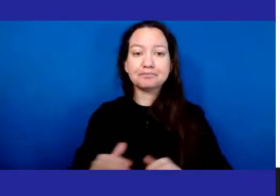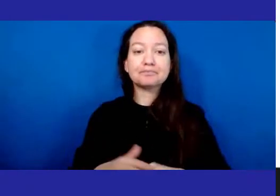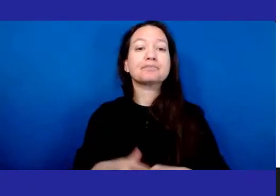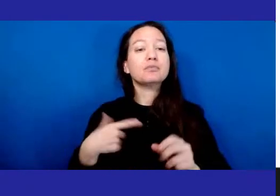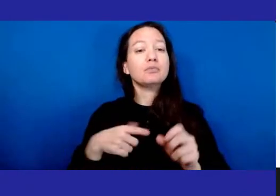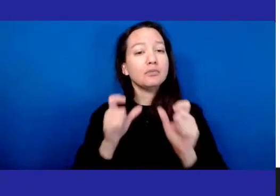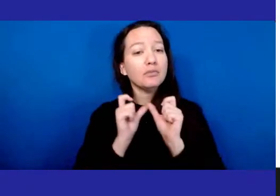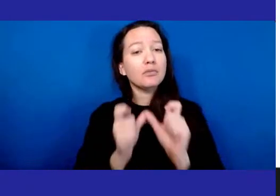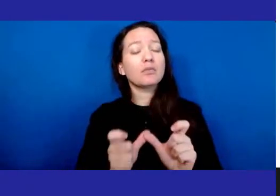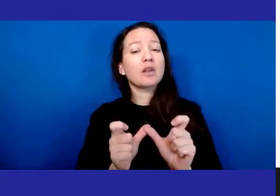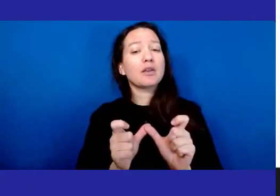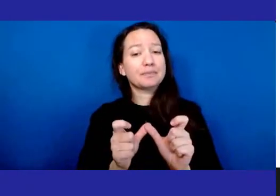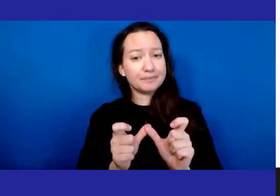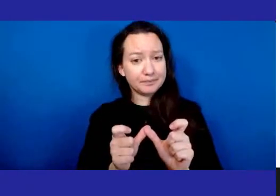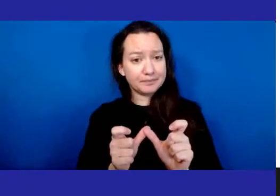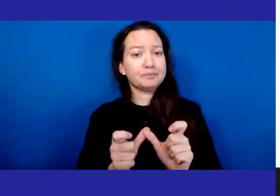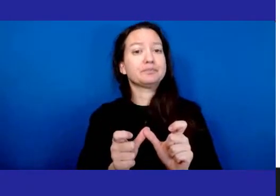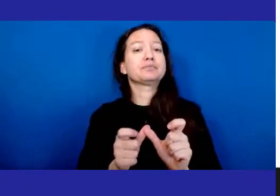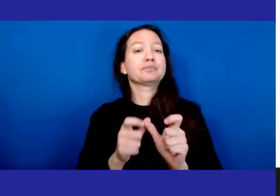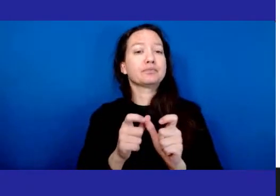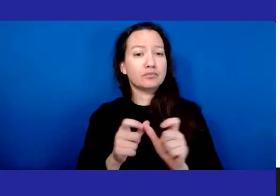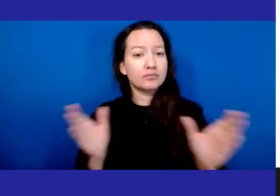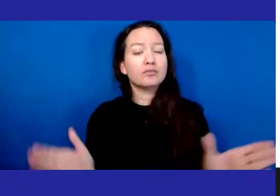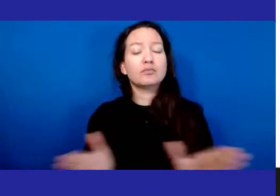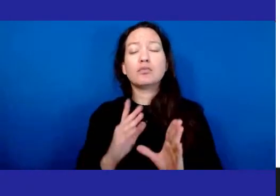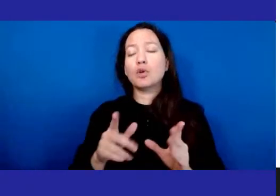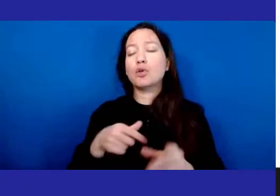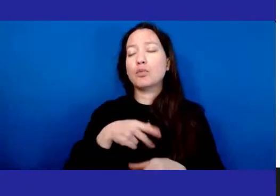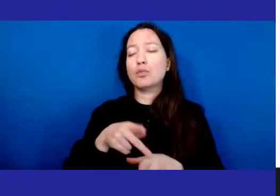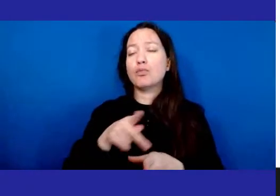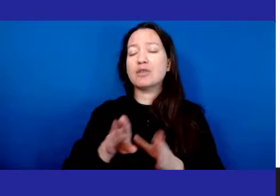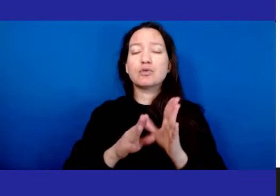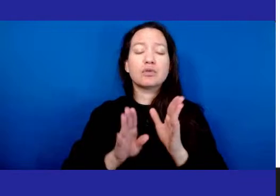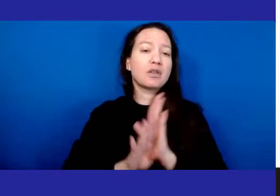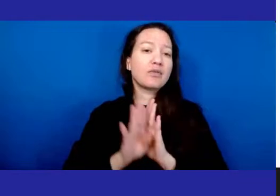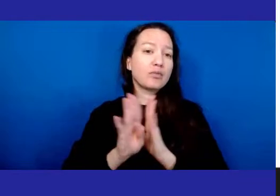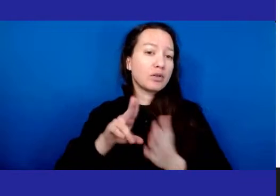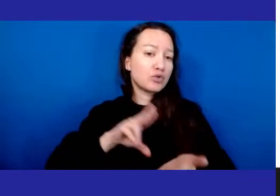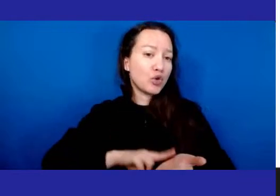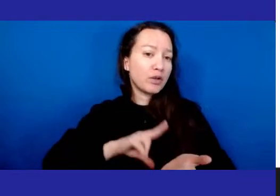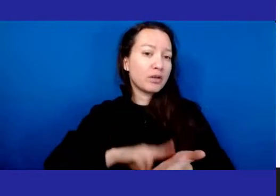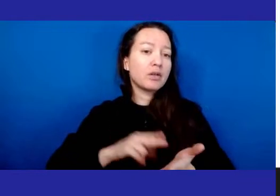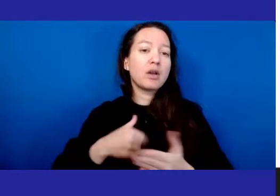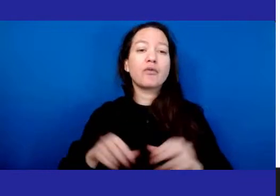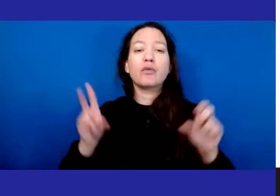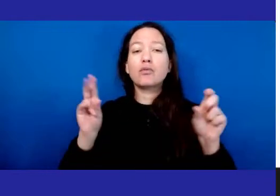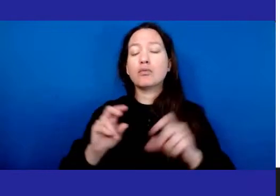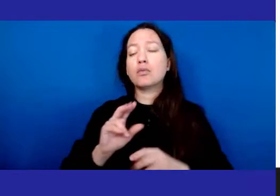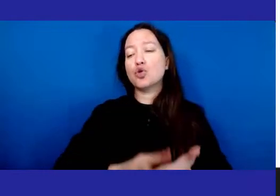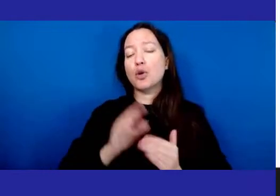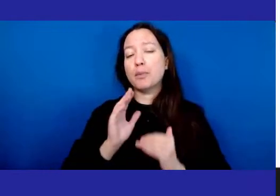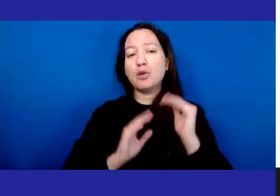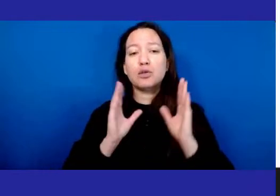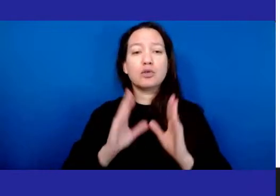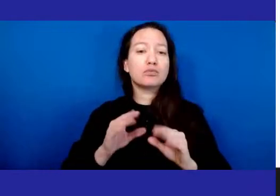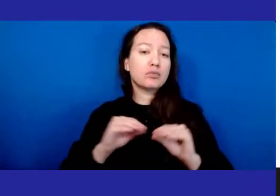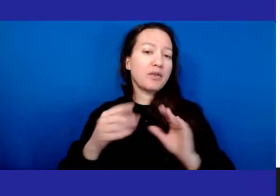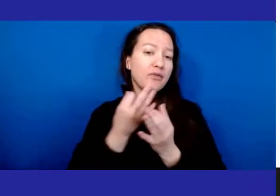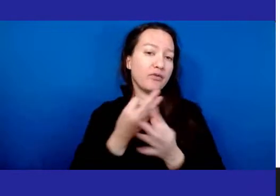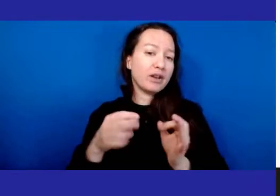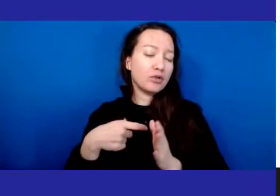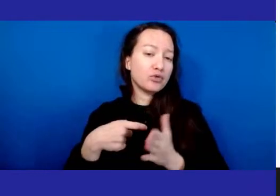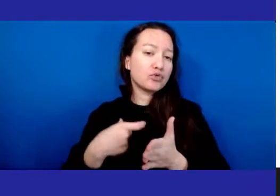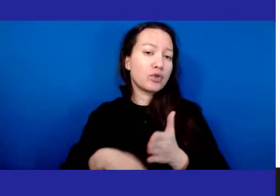continue to promote professional development for our nurses, and so we deployed nurse builders at no cost to our nurses, resulting in